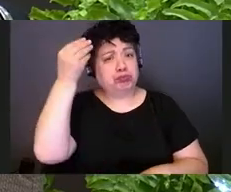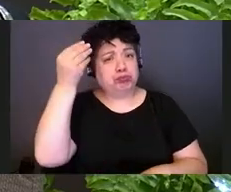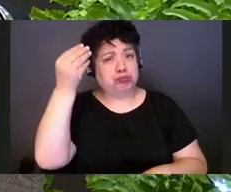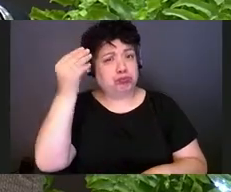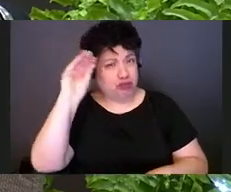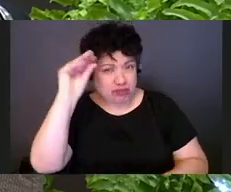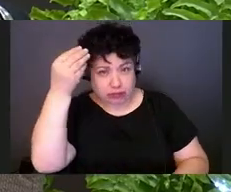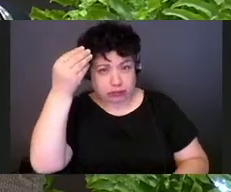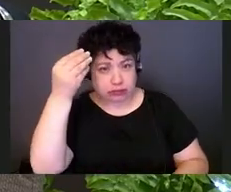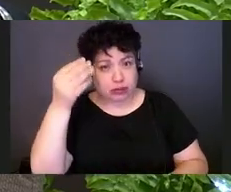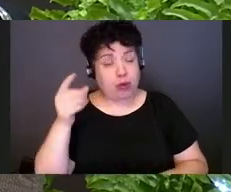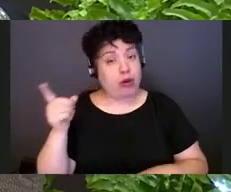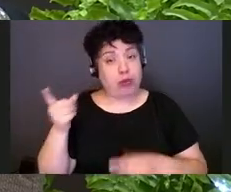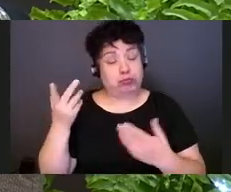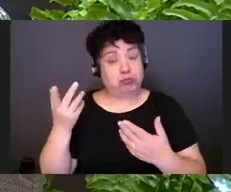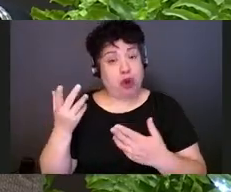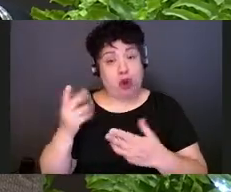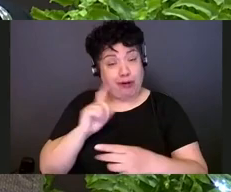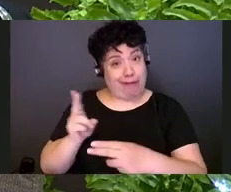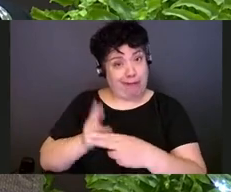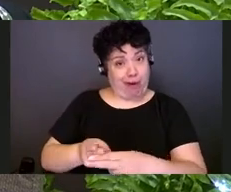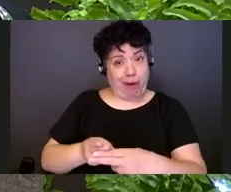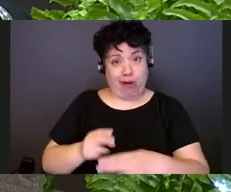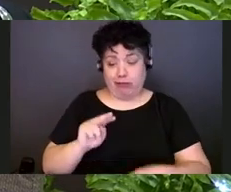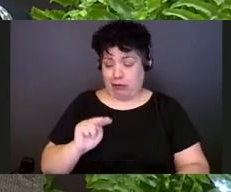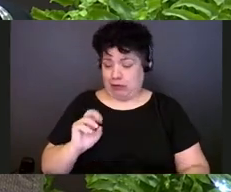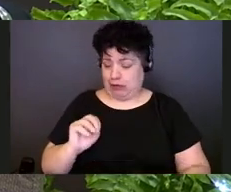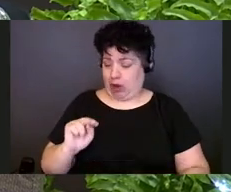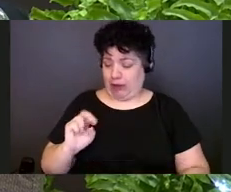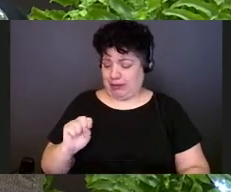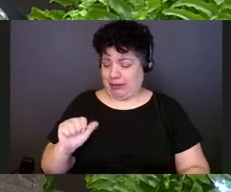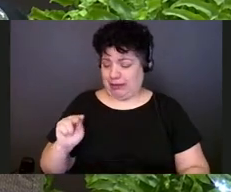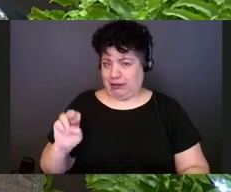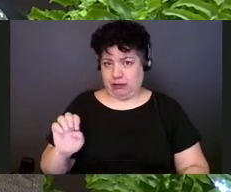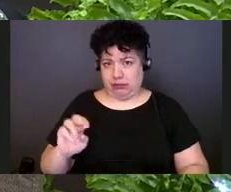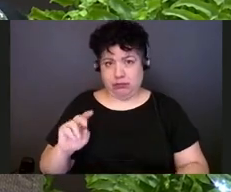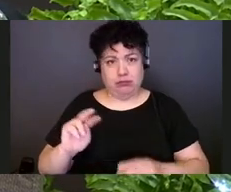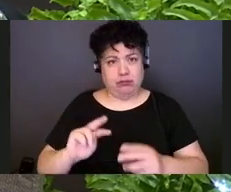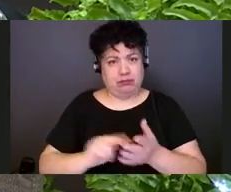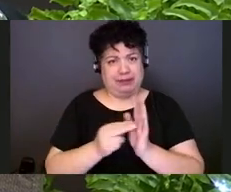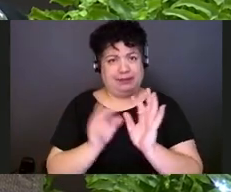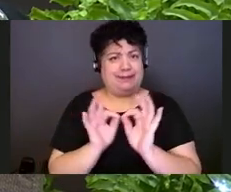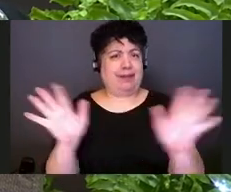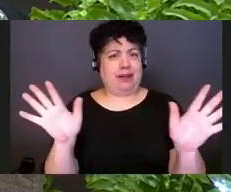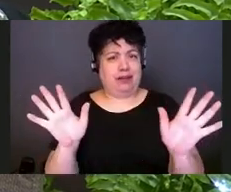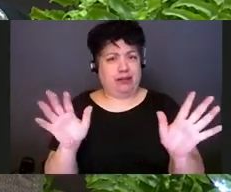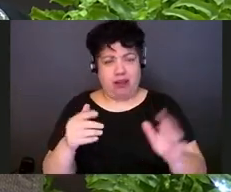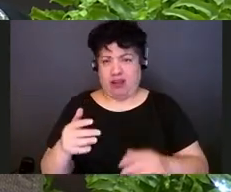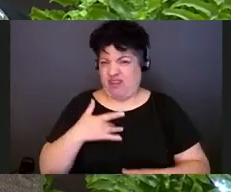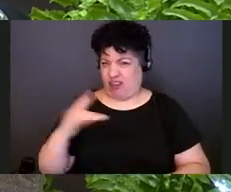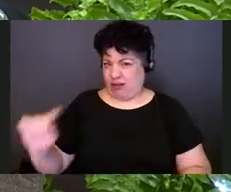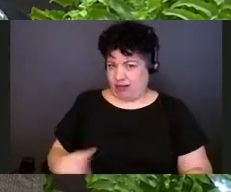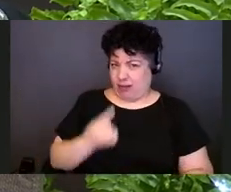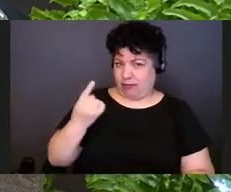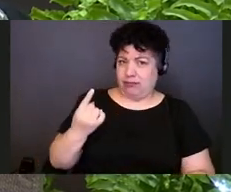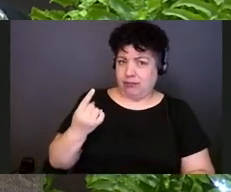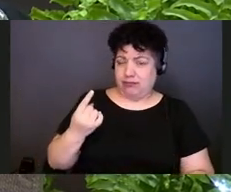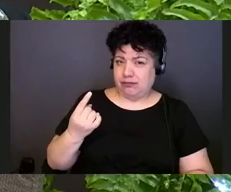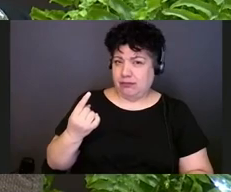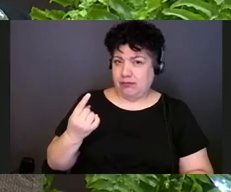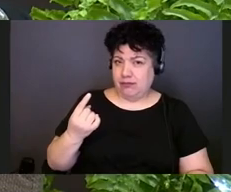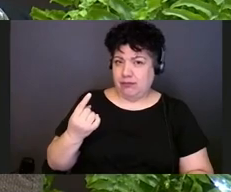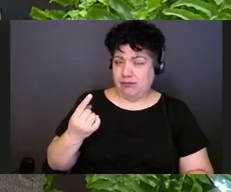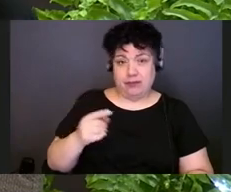as nonsense song. And what an insult to our people. Mm-hmm. It's anything but